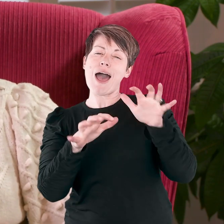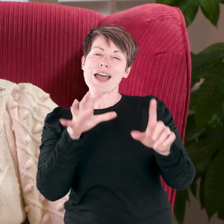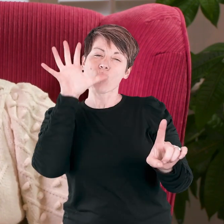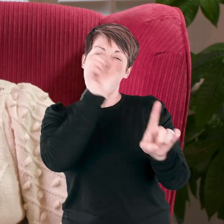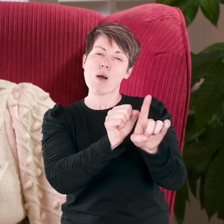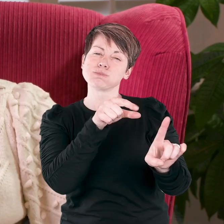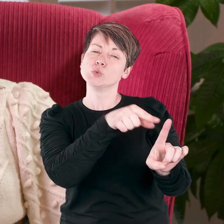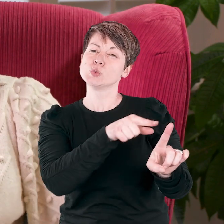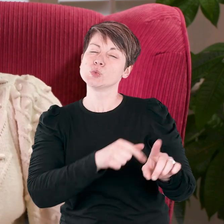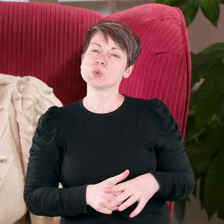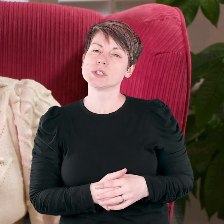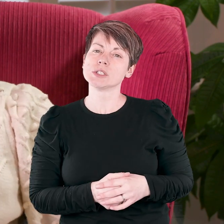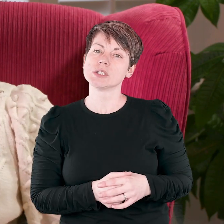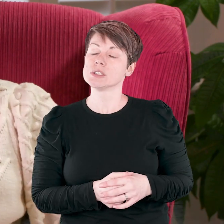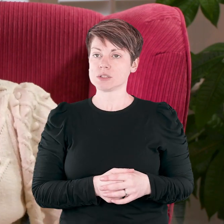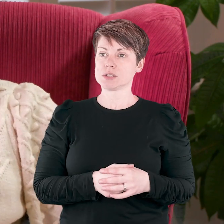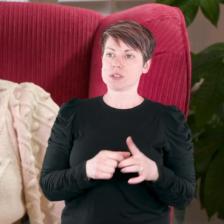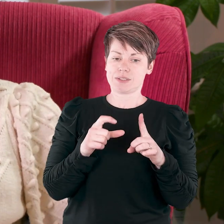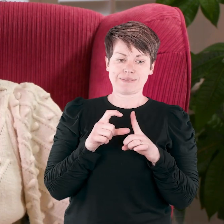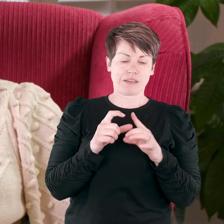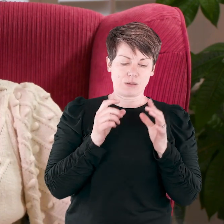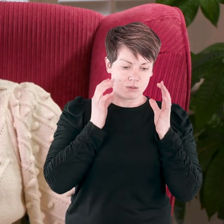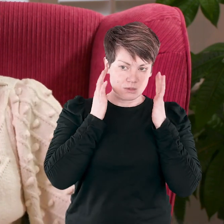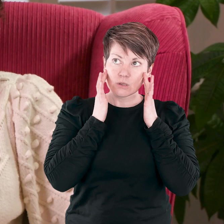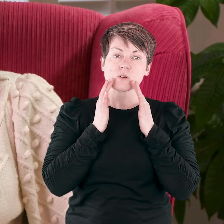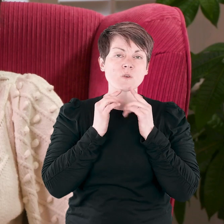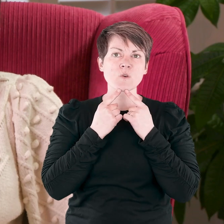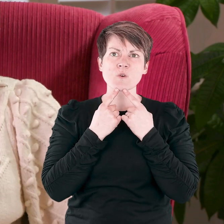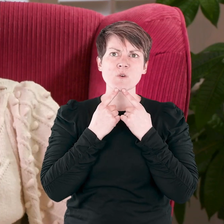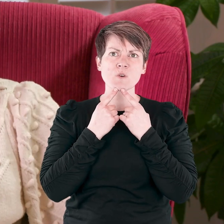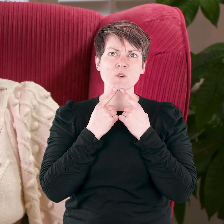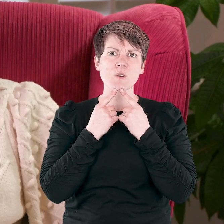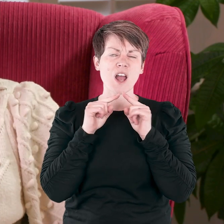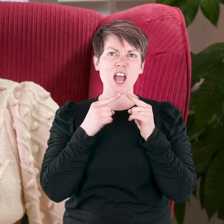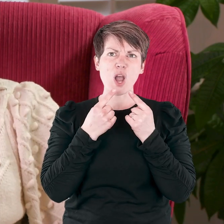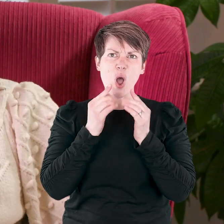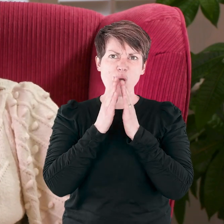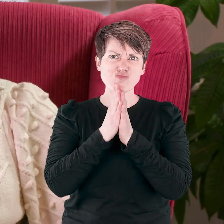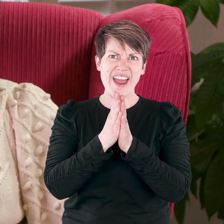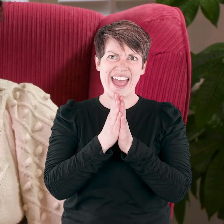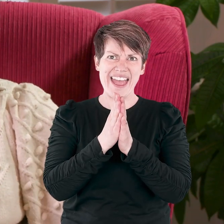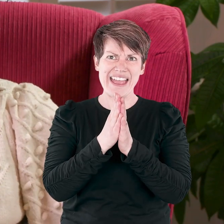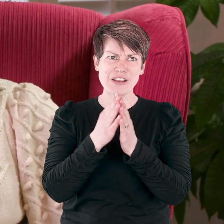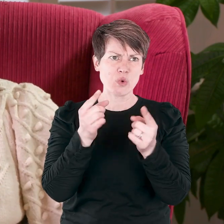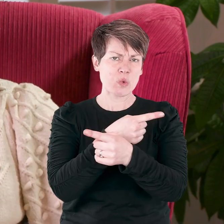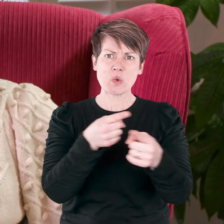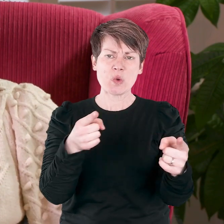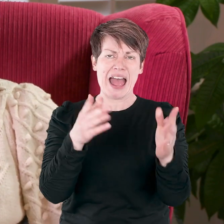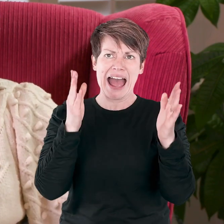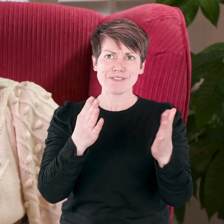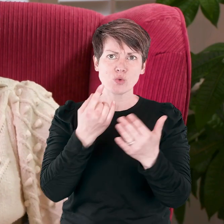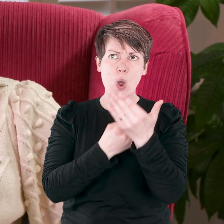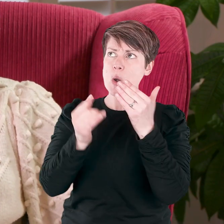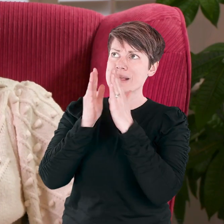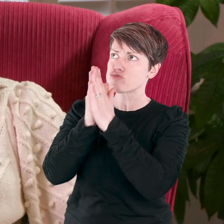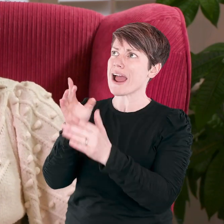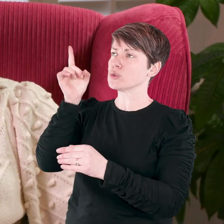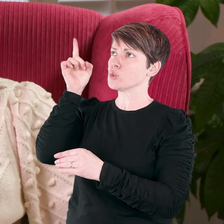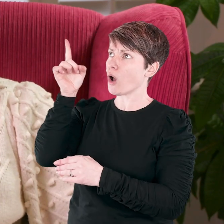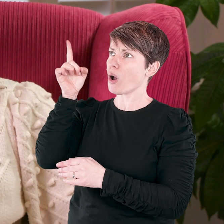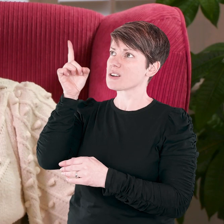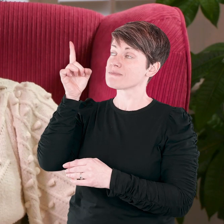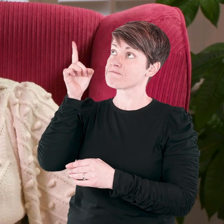for their dinner. Daniel heard this. He knew it was wrong to pray to anyone except God. He